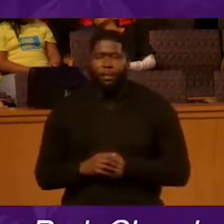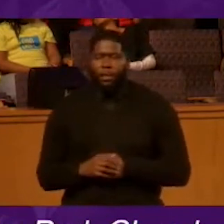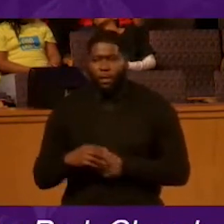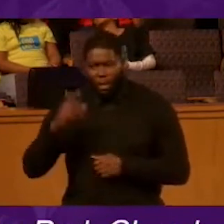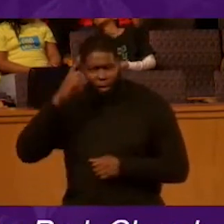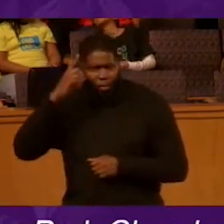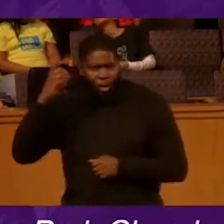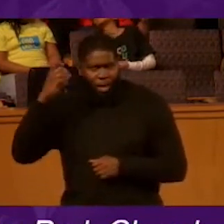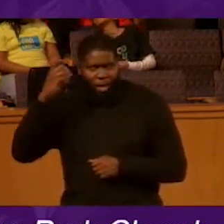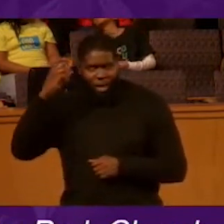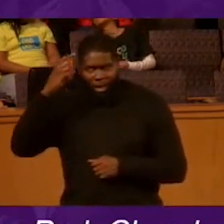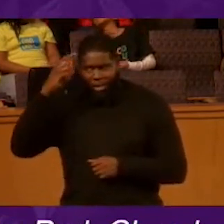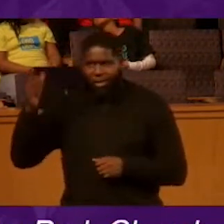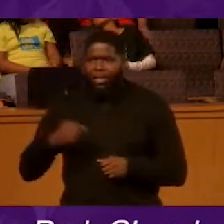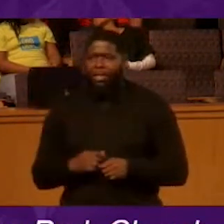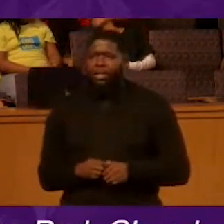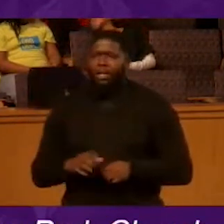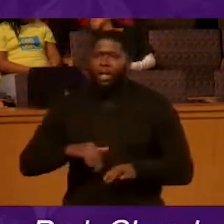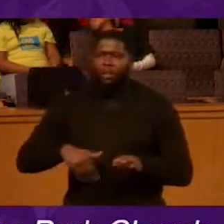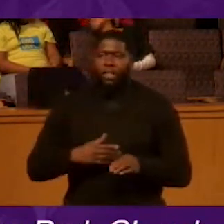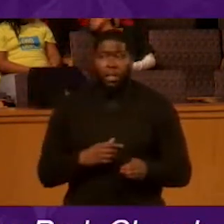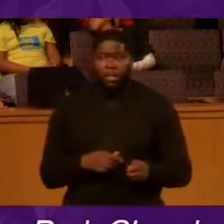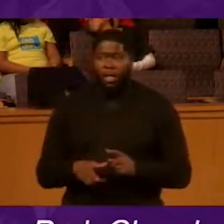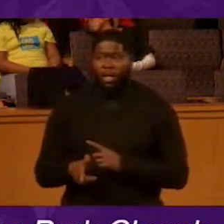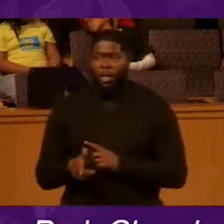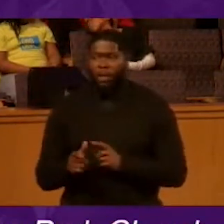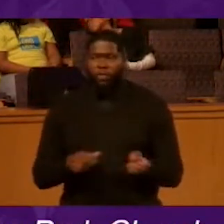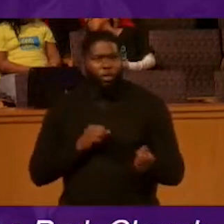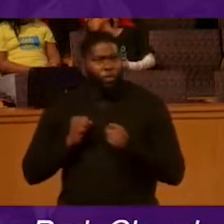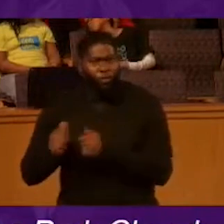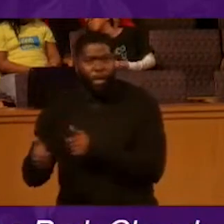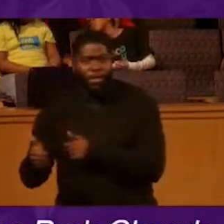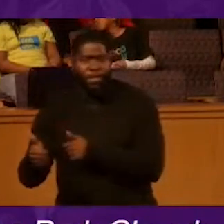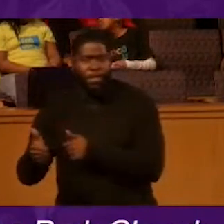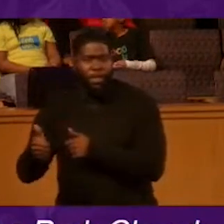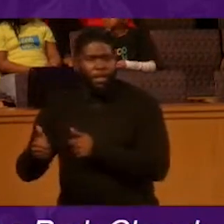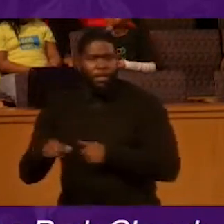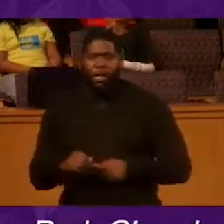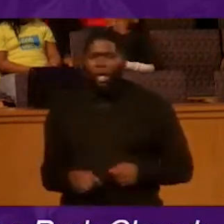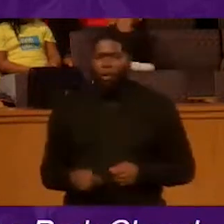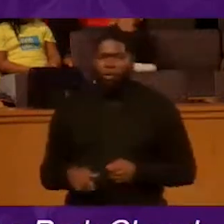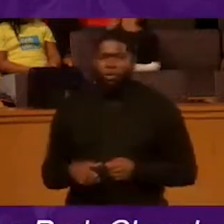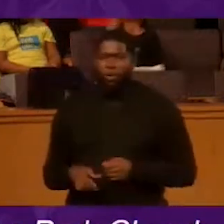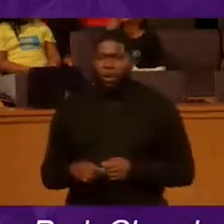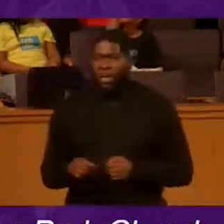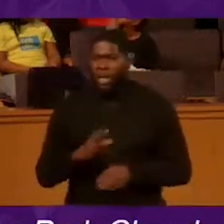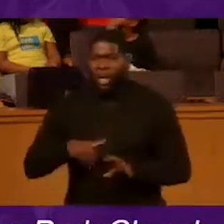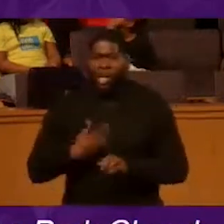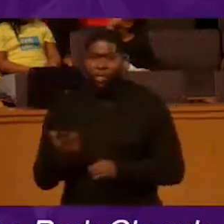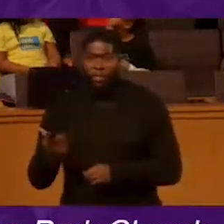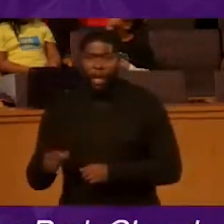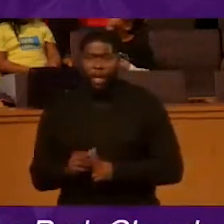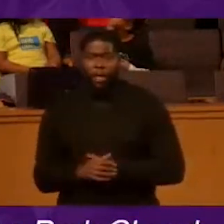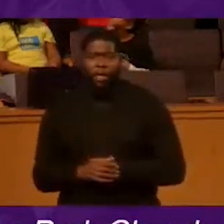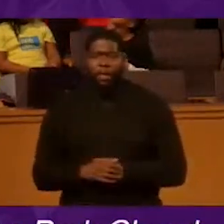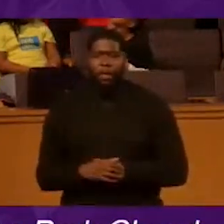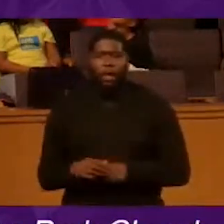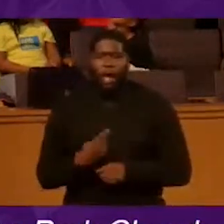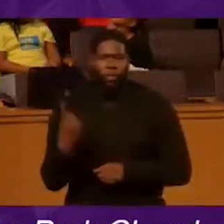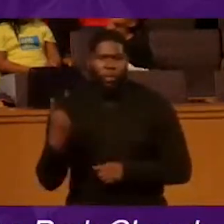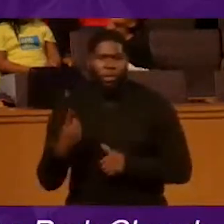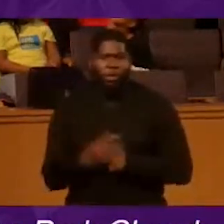that everything does not have to happen at the speed of light, that I don't have to multitask. And I think